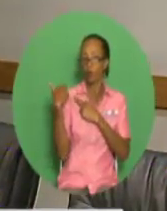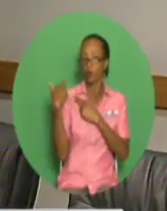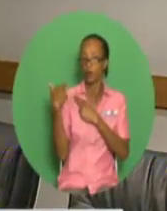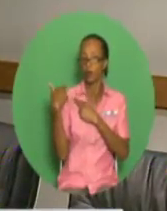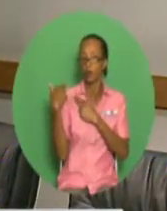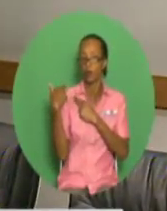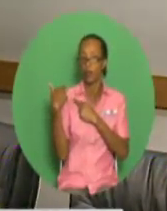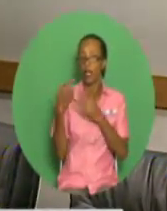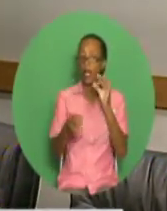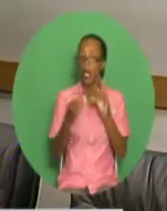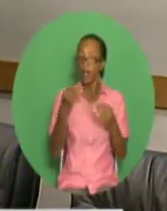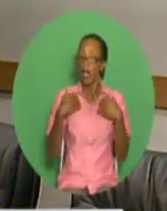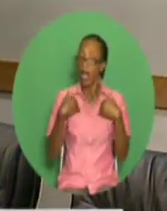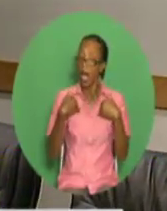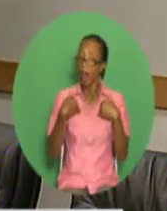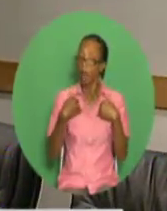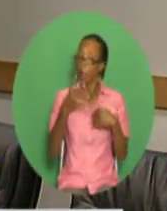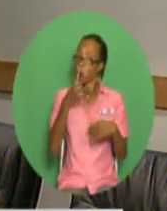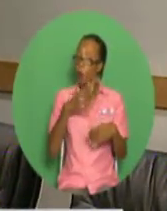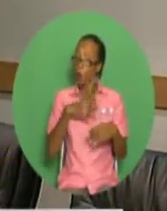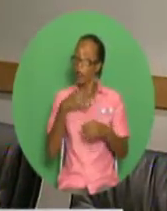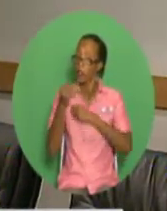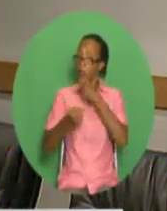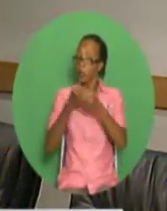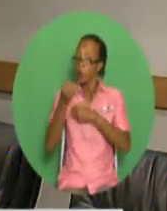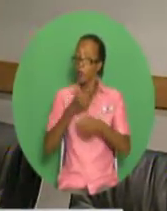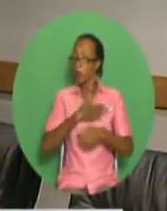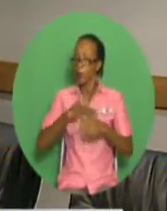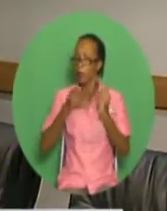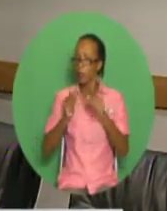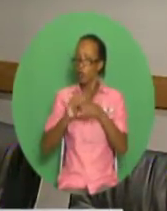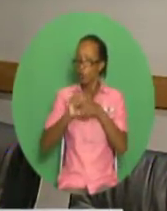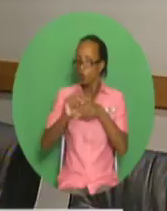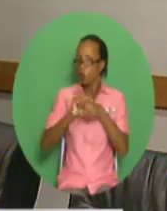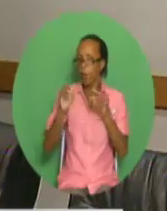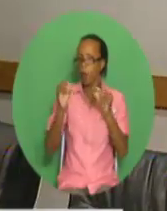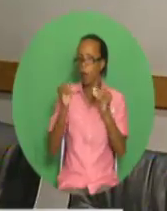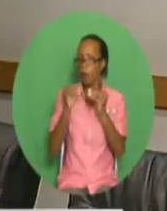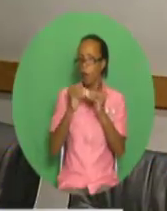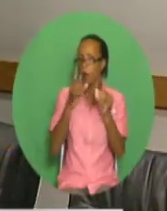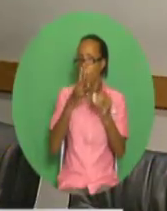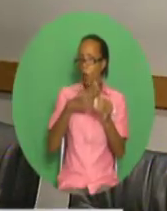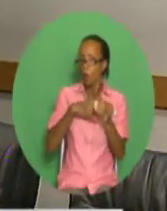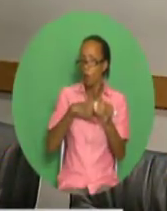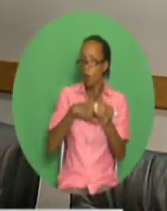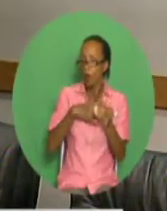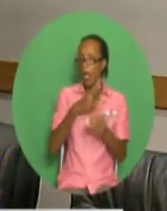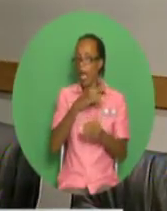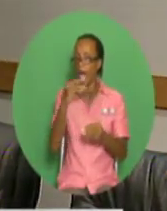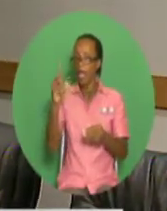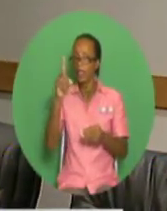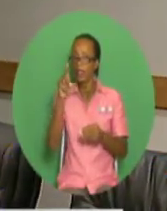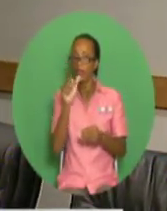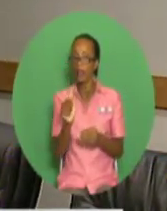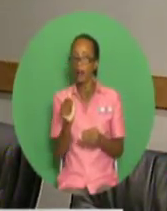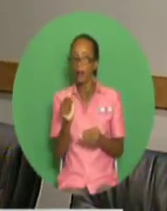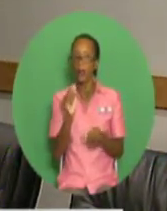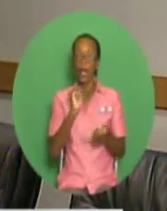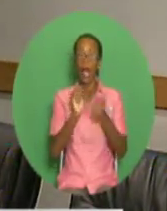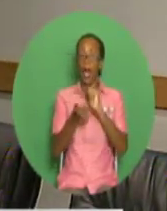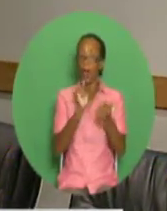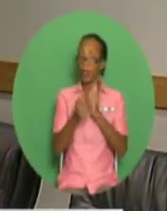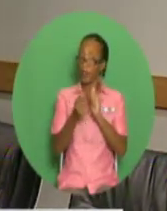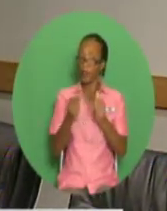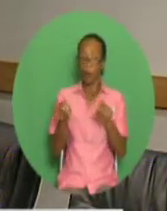push, once you have females in your sport, to ensure that we uplift the female aspect of your sports and the para side of your sport. If you have para,